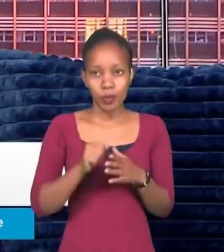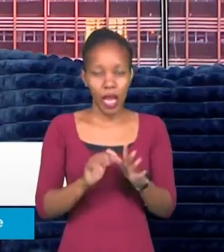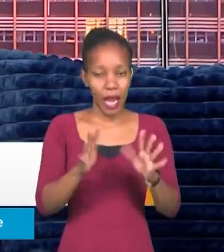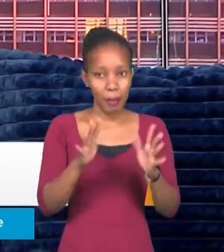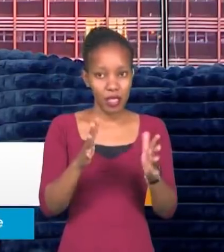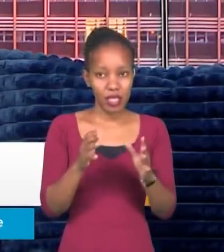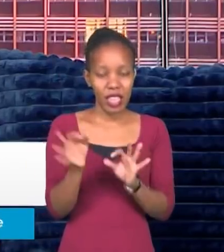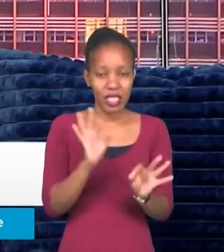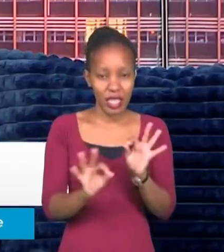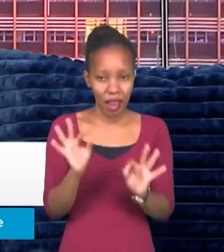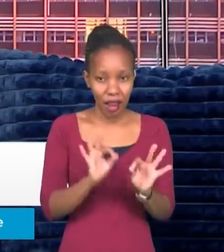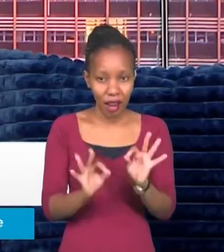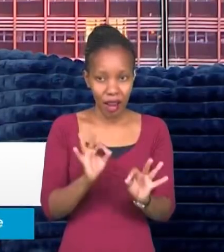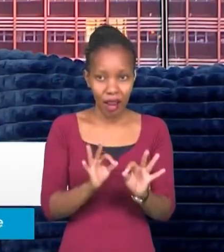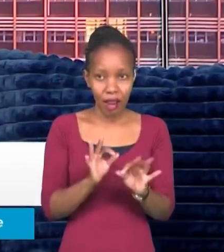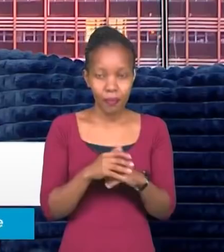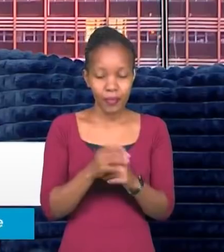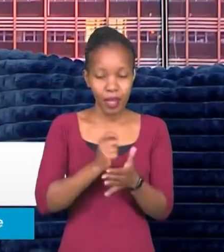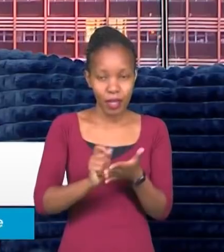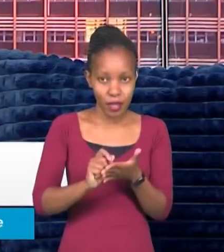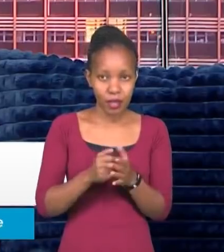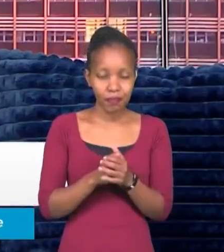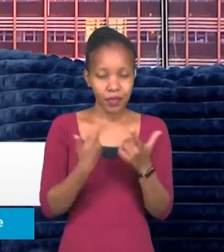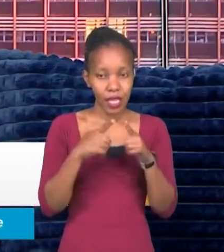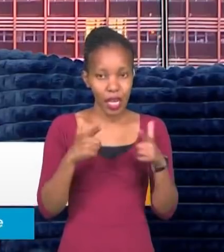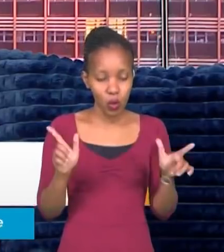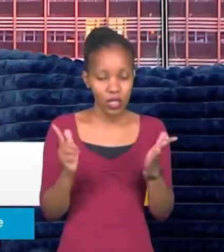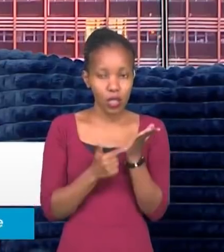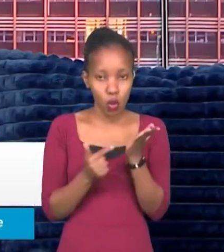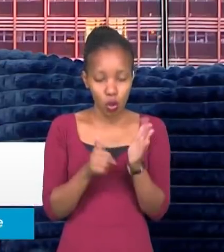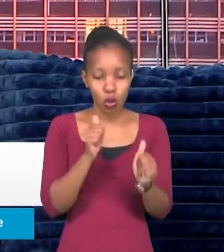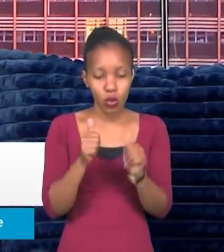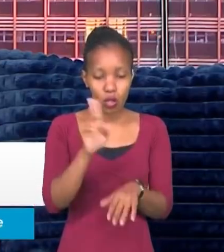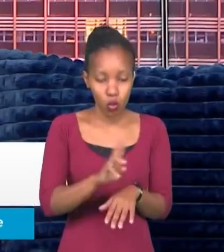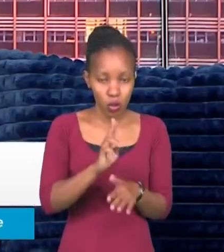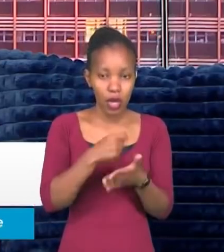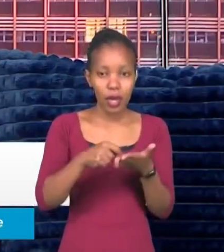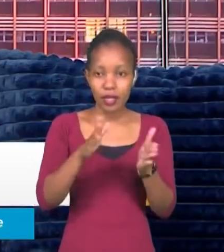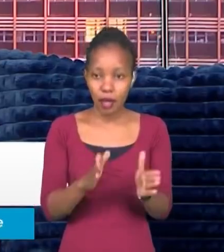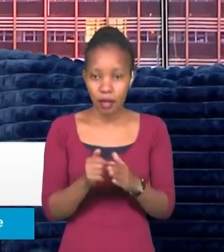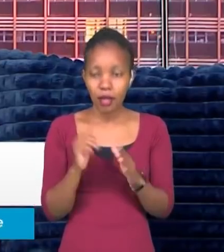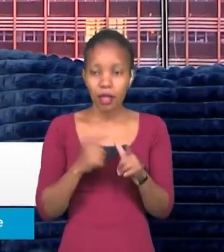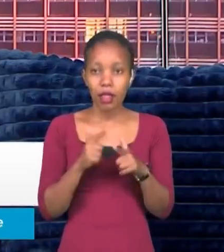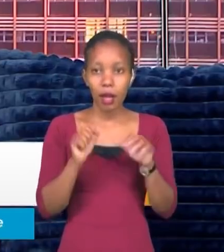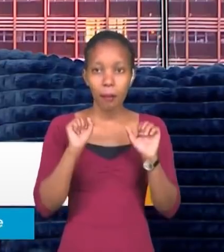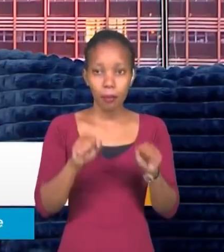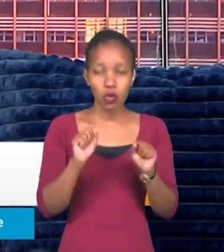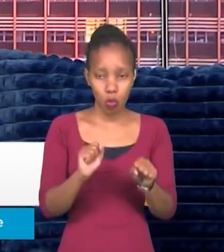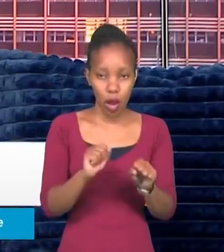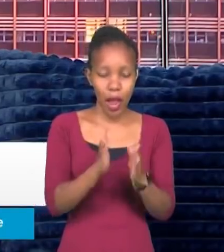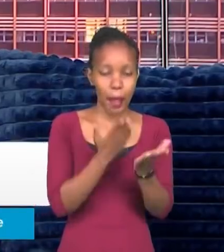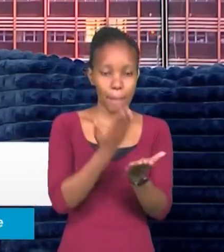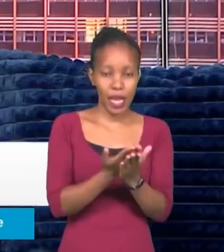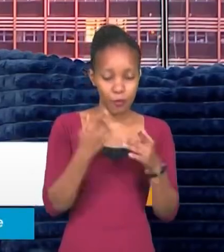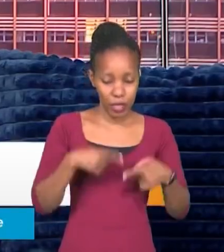appreciate the style of writing, the language techniques that have been used by a writer, and so that you can now employ those ones